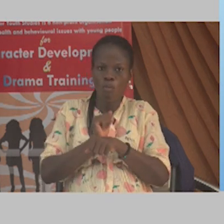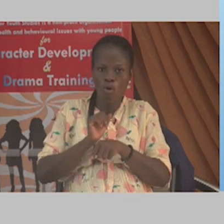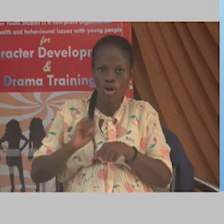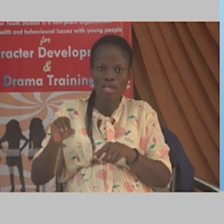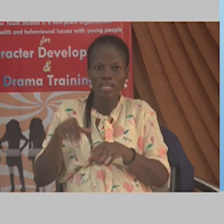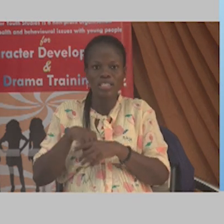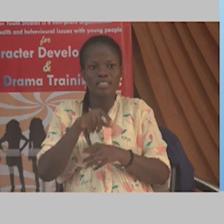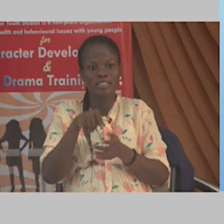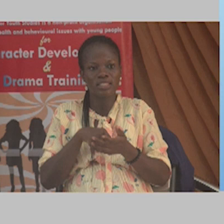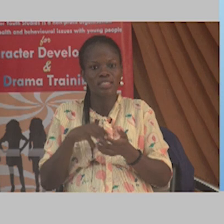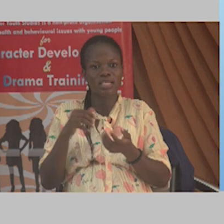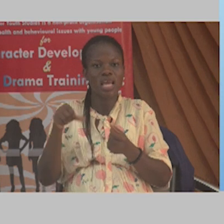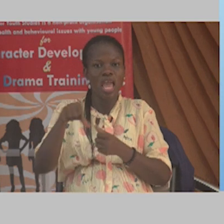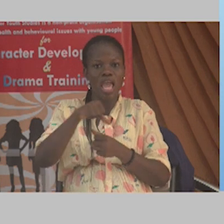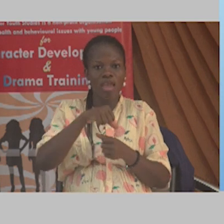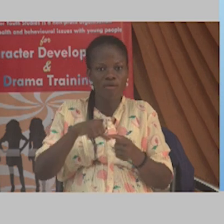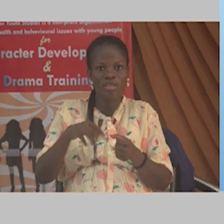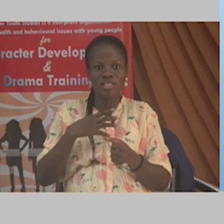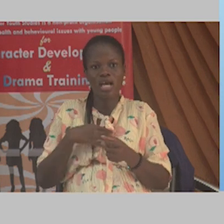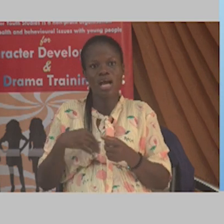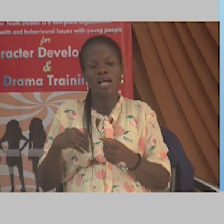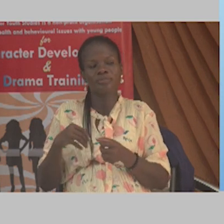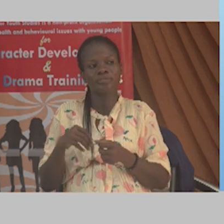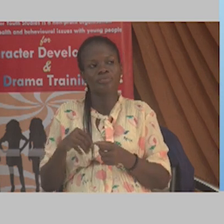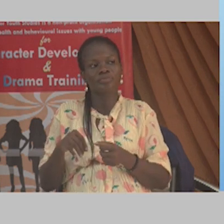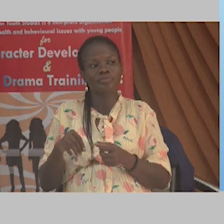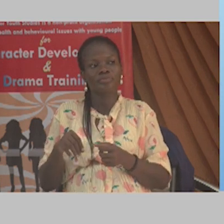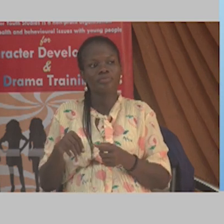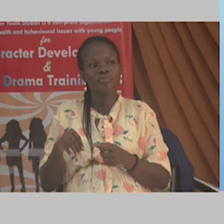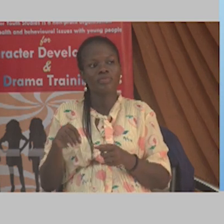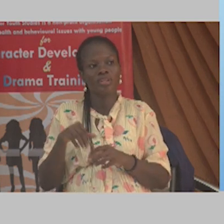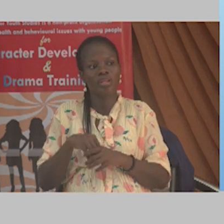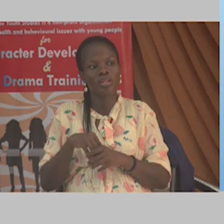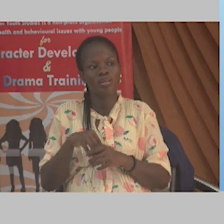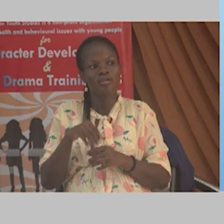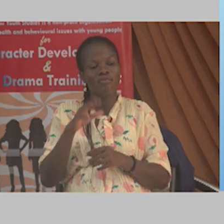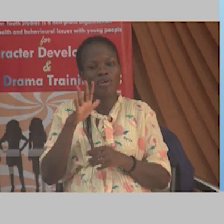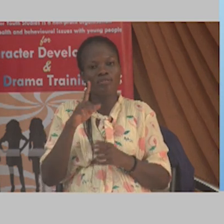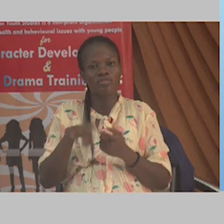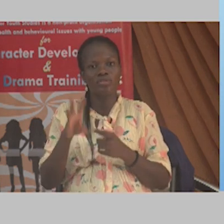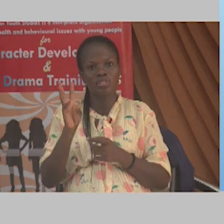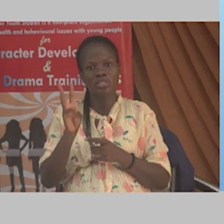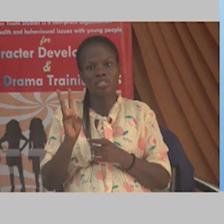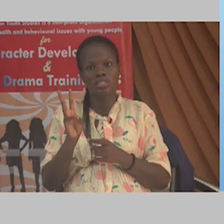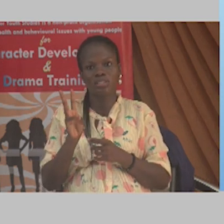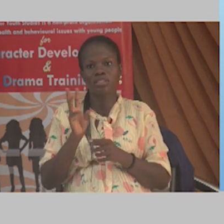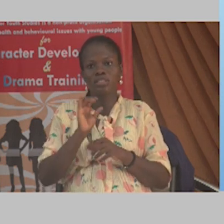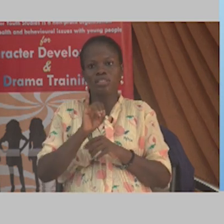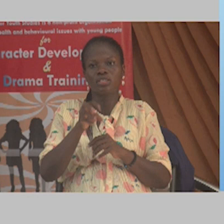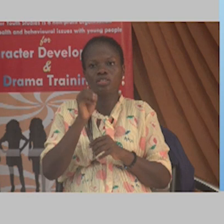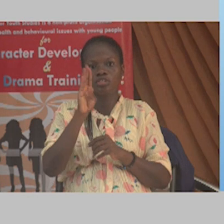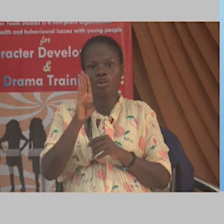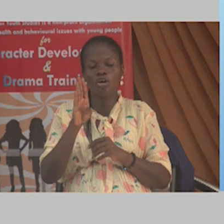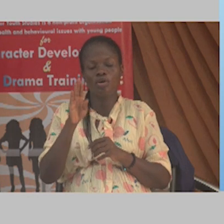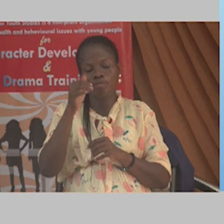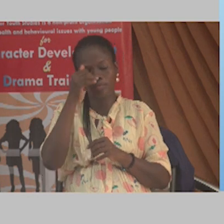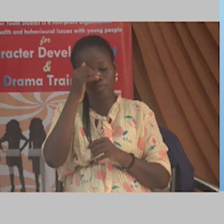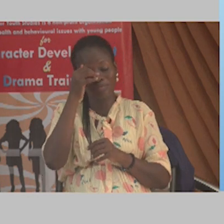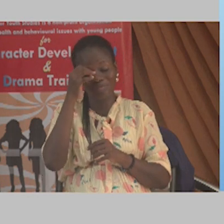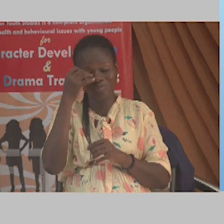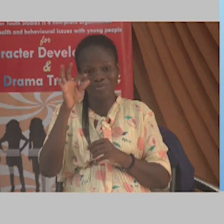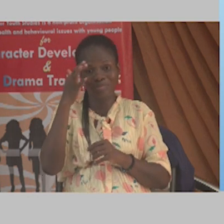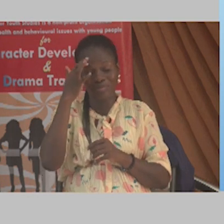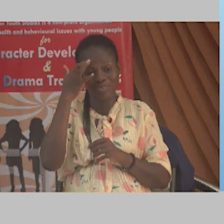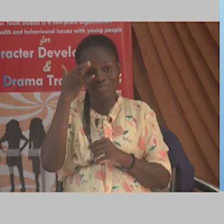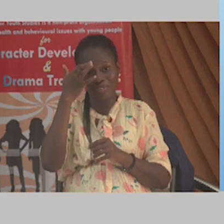a lot of areas in the area of inclusive education, the 5% job reservation for qualified